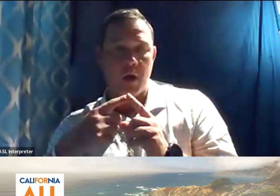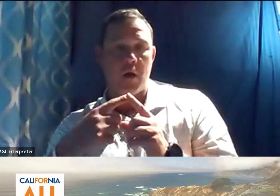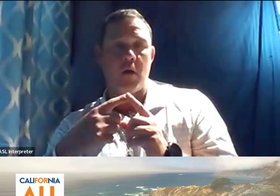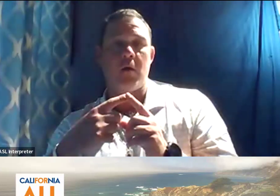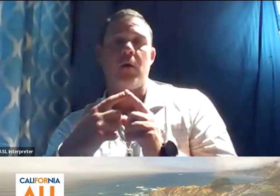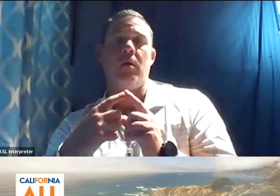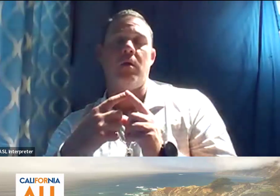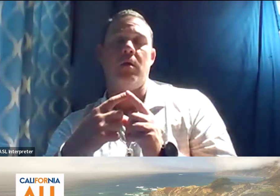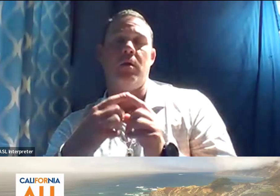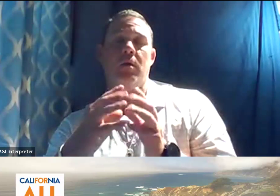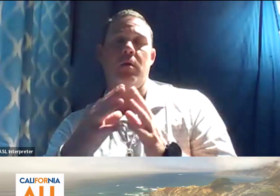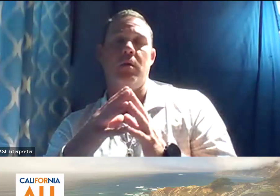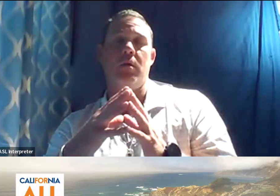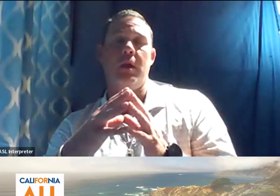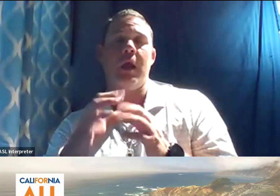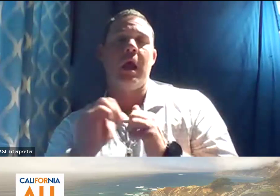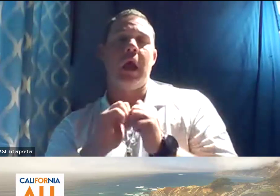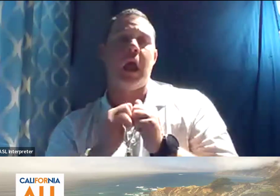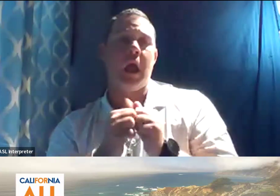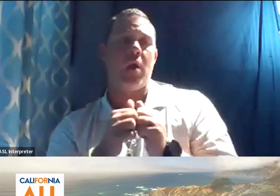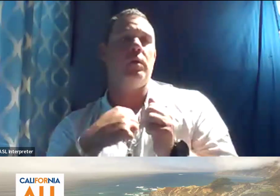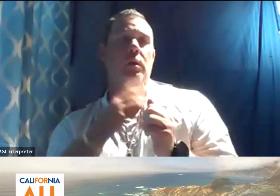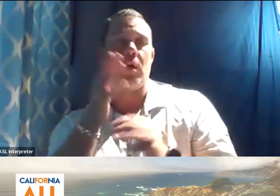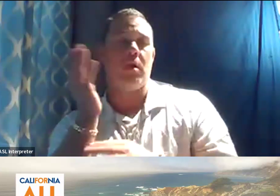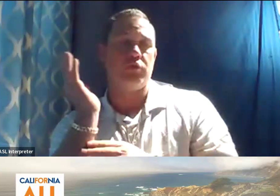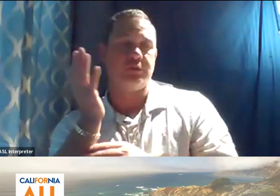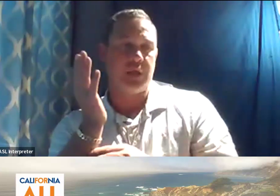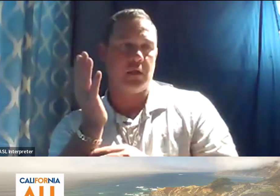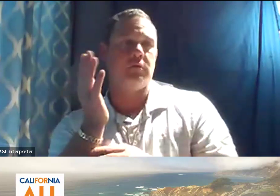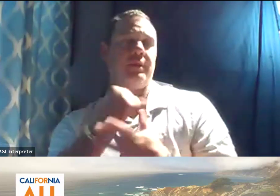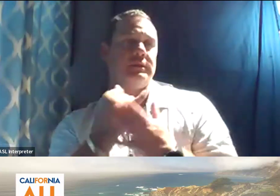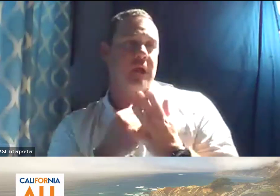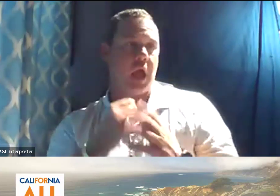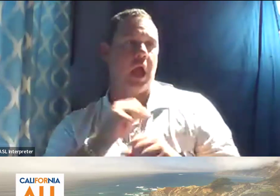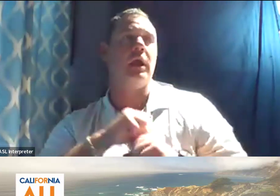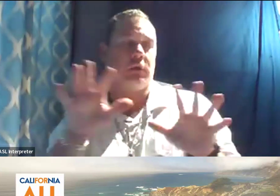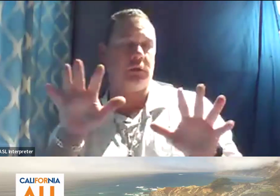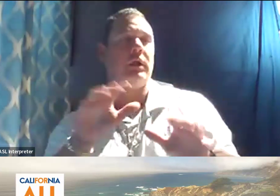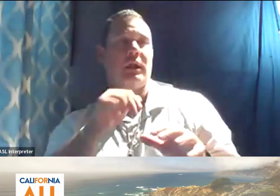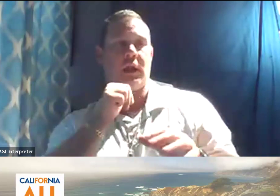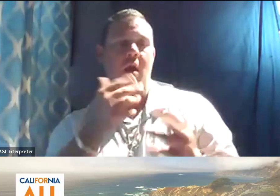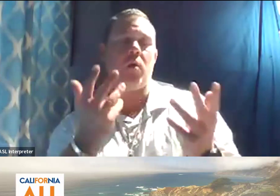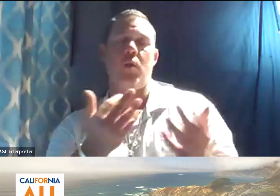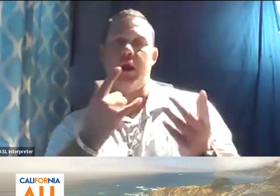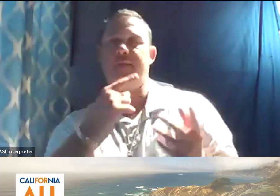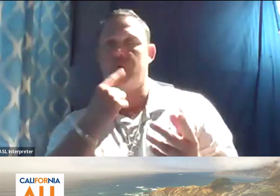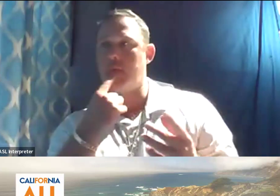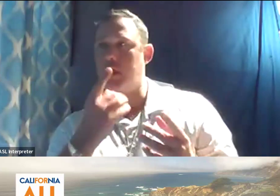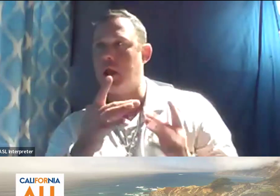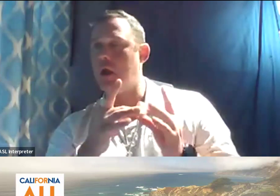how we were leaning on presenting a program design out to the ecosystem and not waiting for public